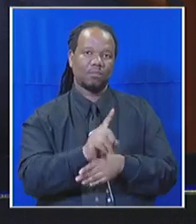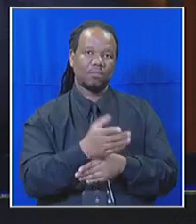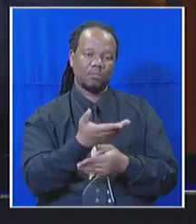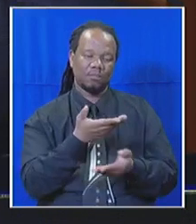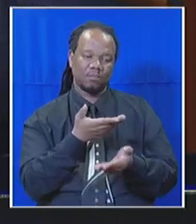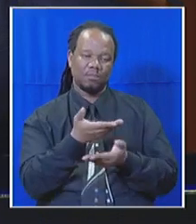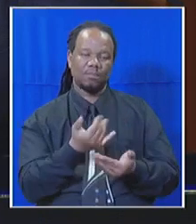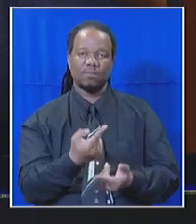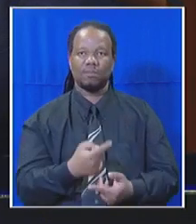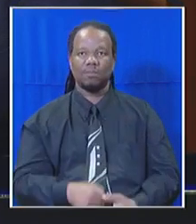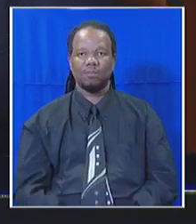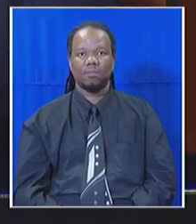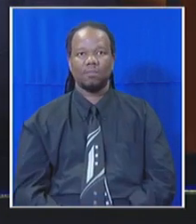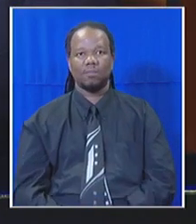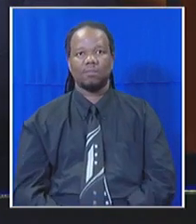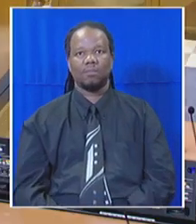Yeah.